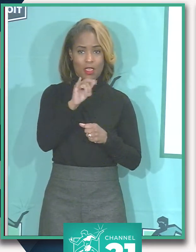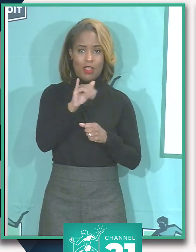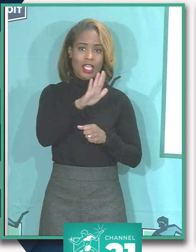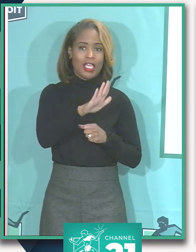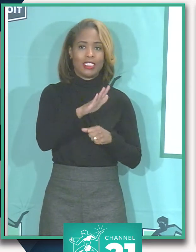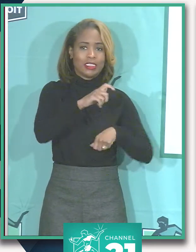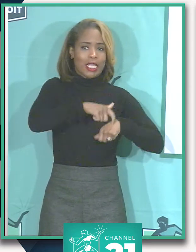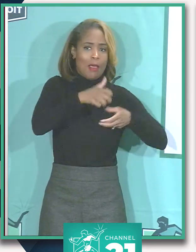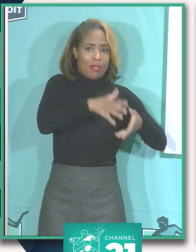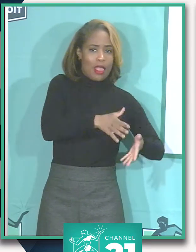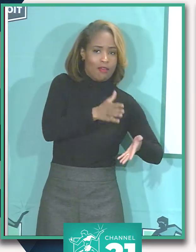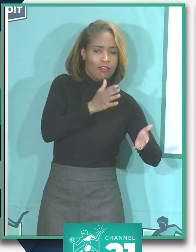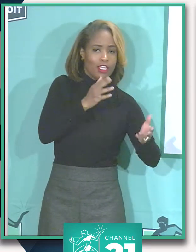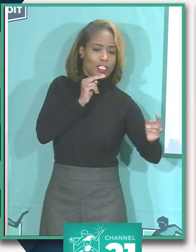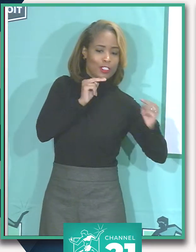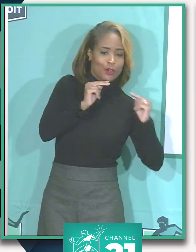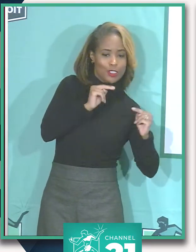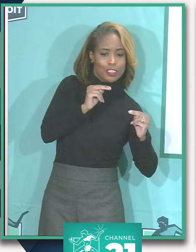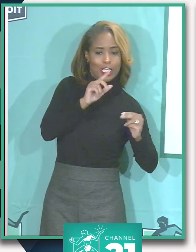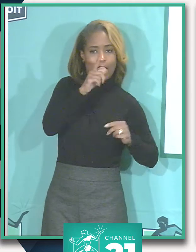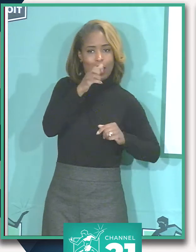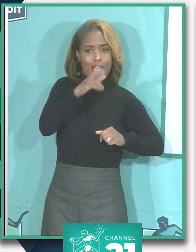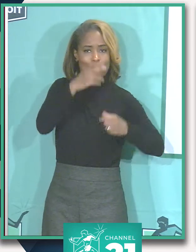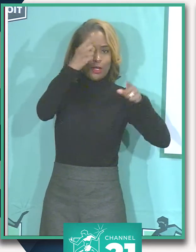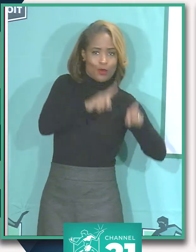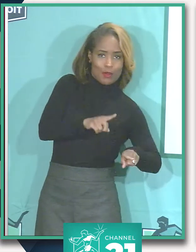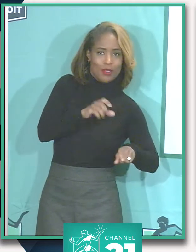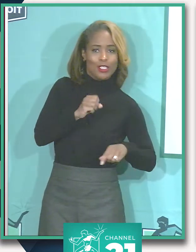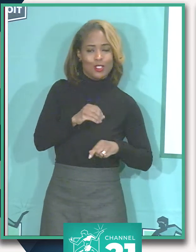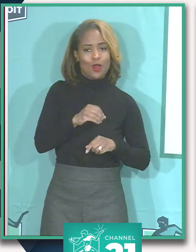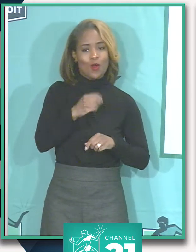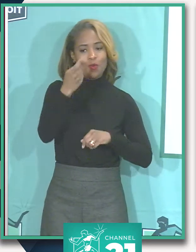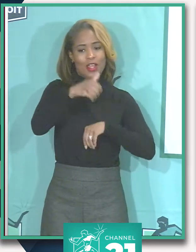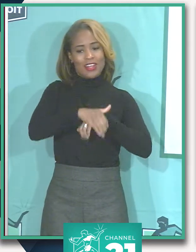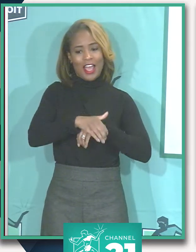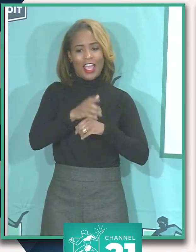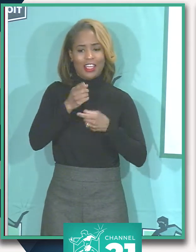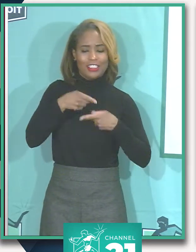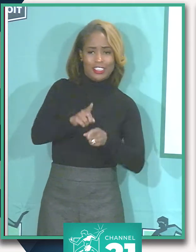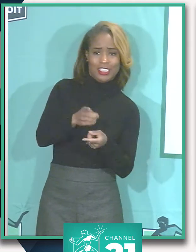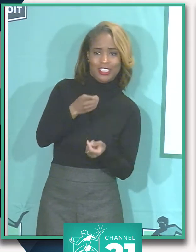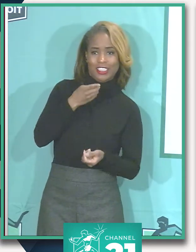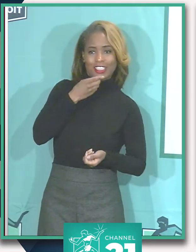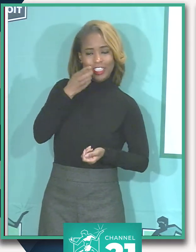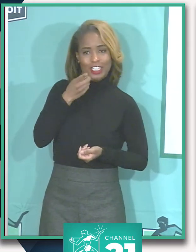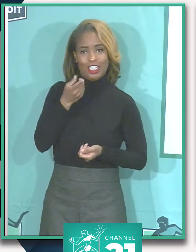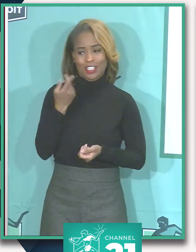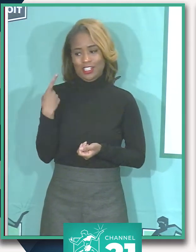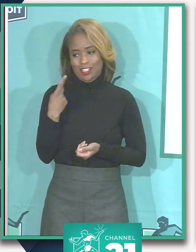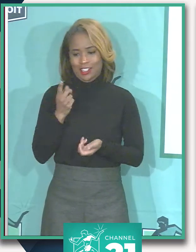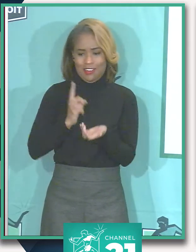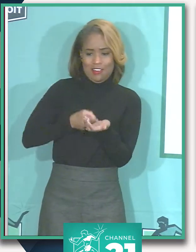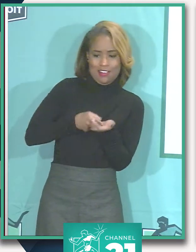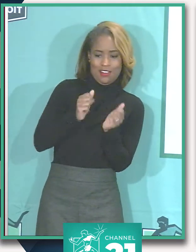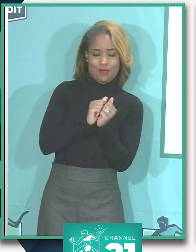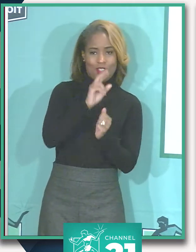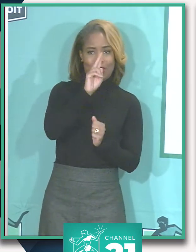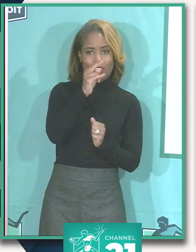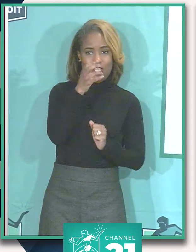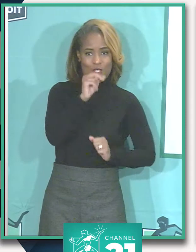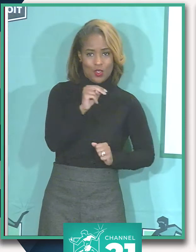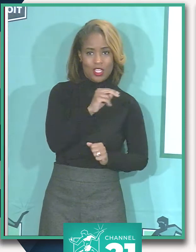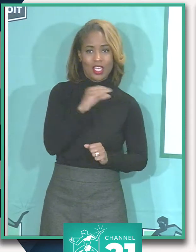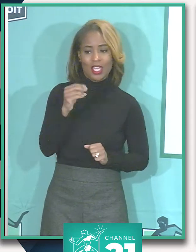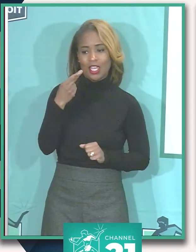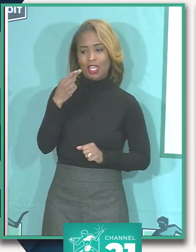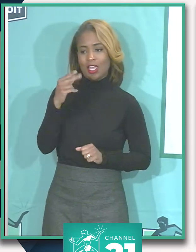negotiates labor agreements, and late one night over dinner, we hammered this out with the union, and